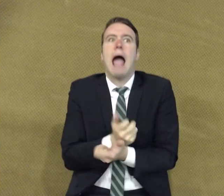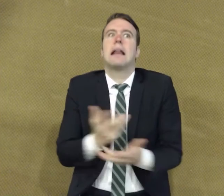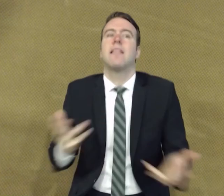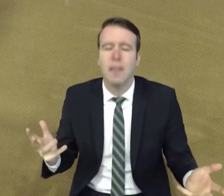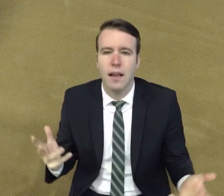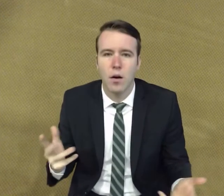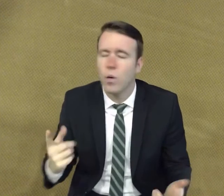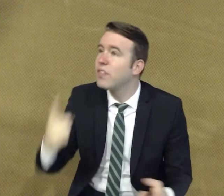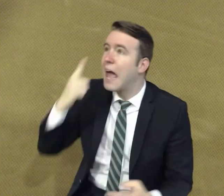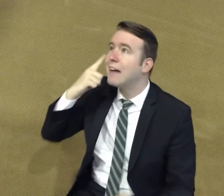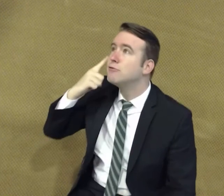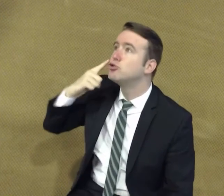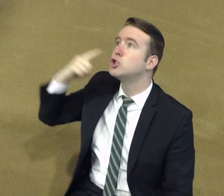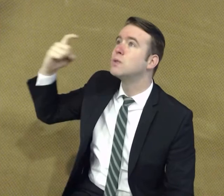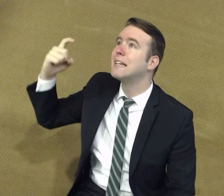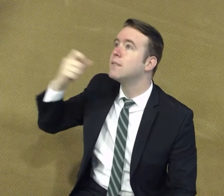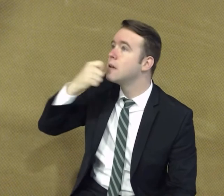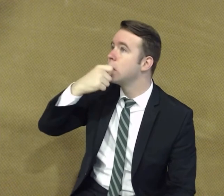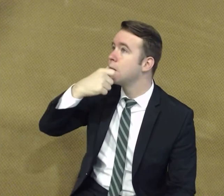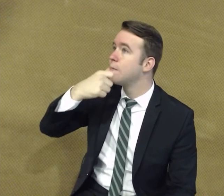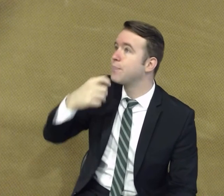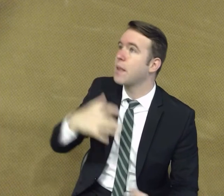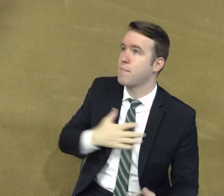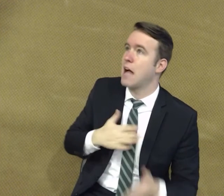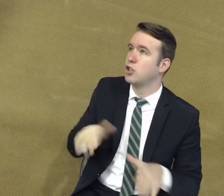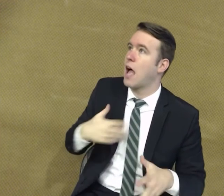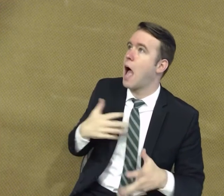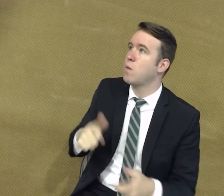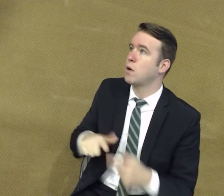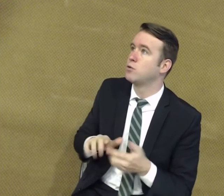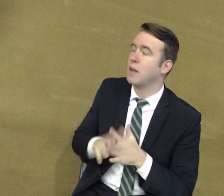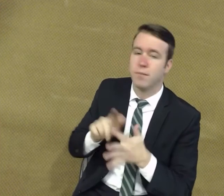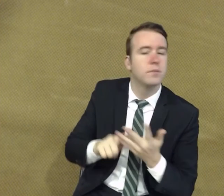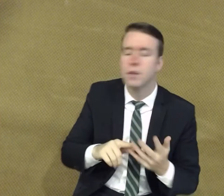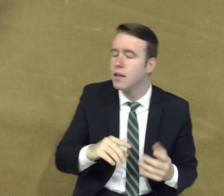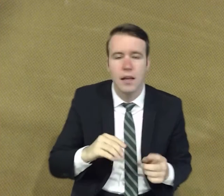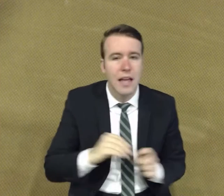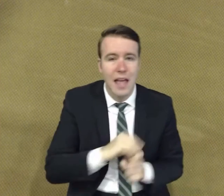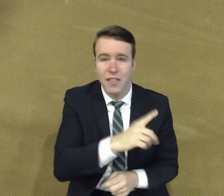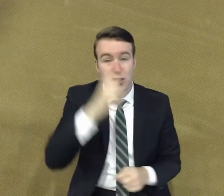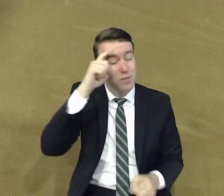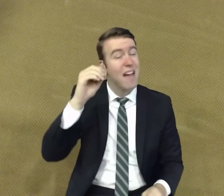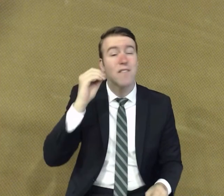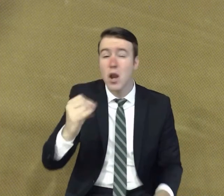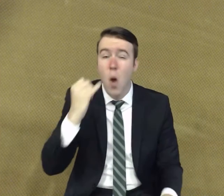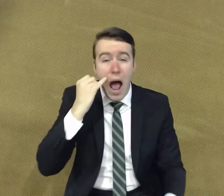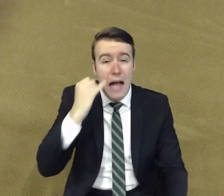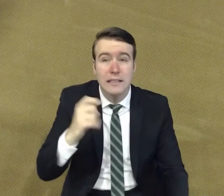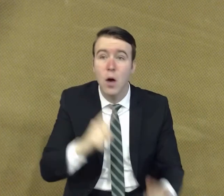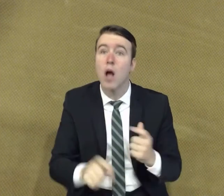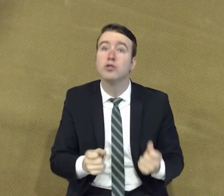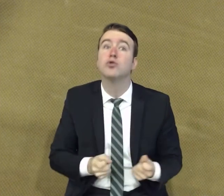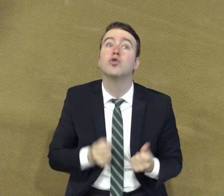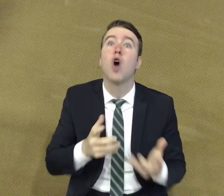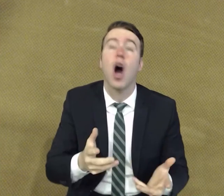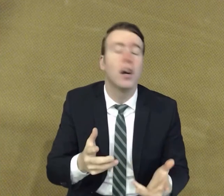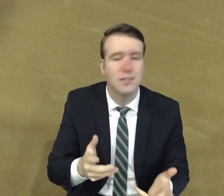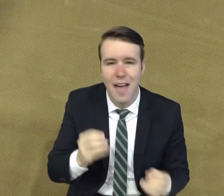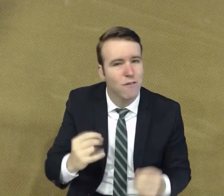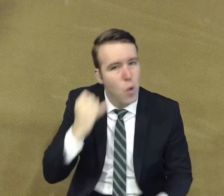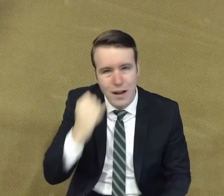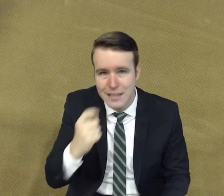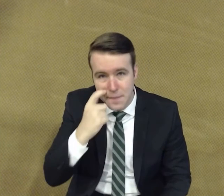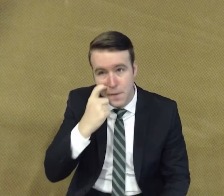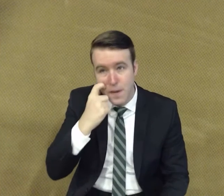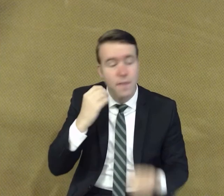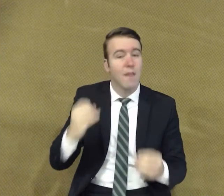they had dreamed that they wanted their child to become, because in their dream they had no idea what it took to cause that to come. They had